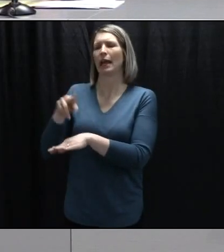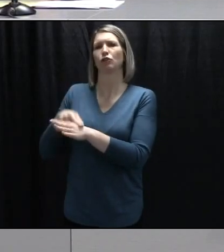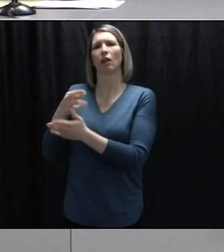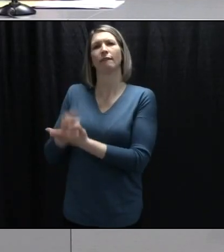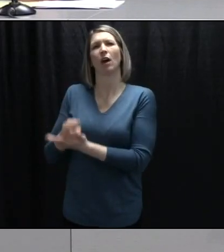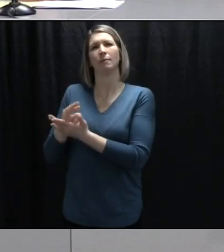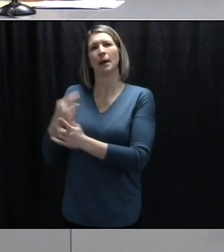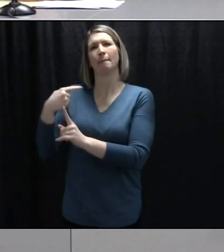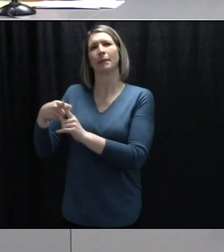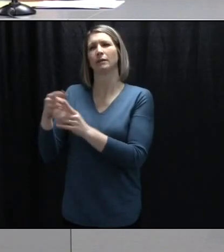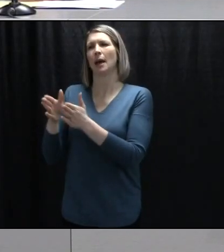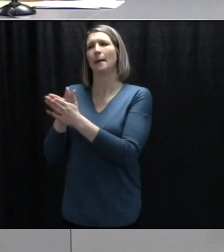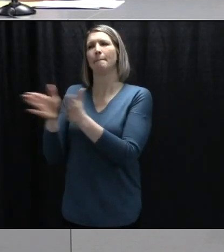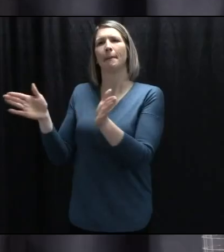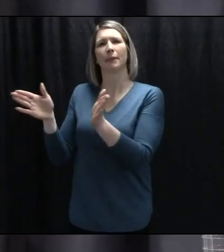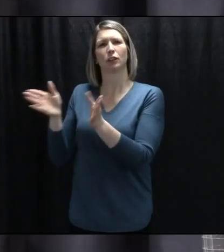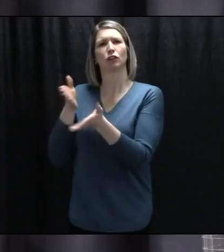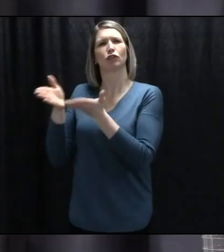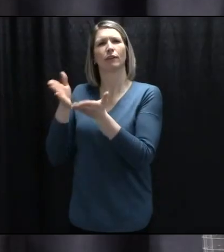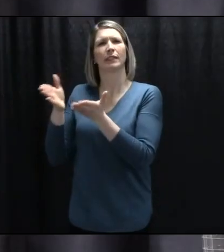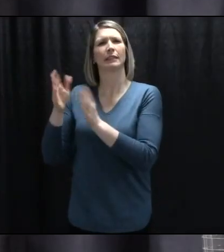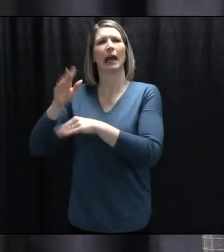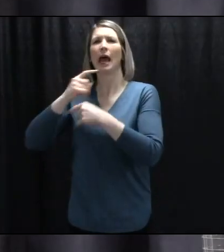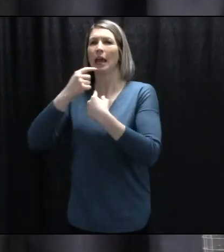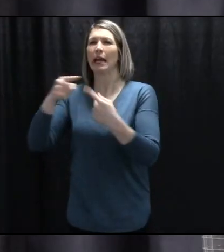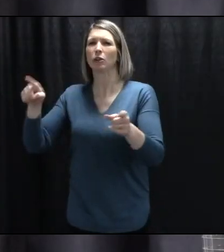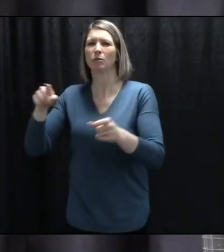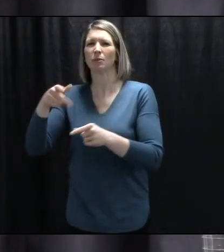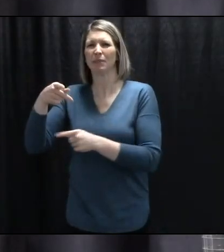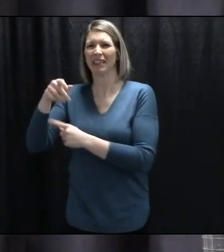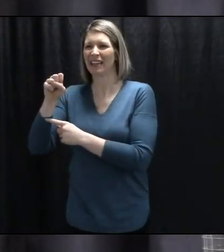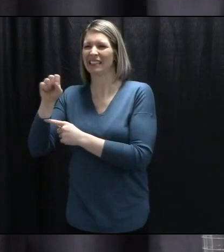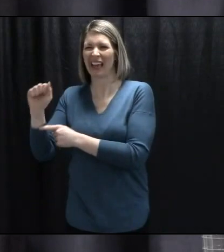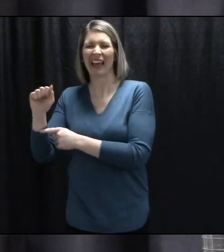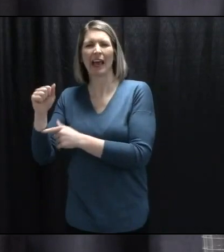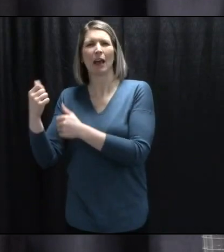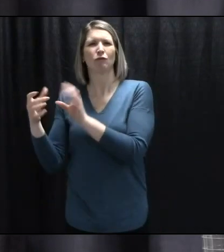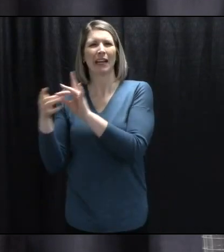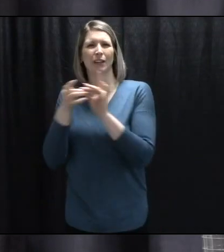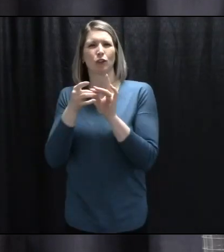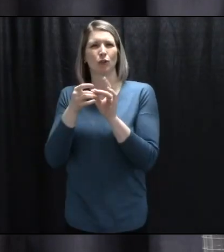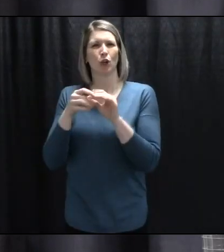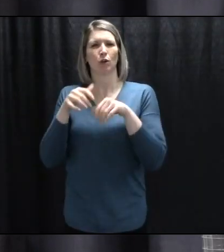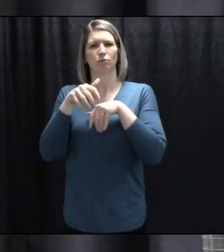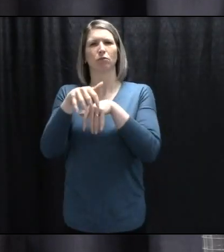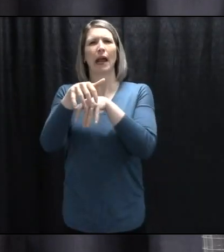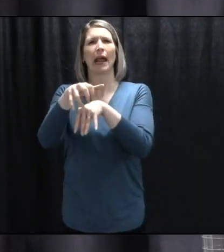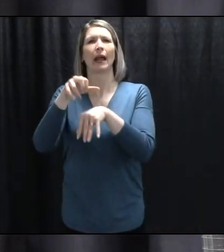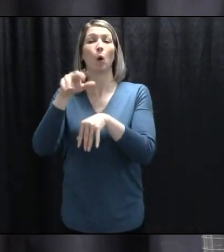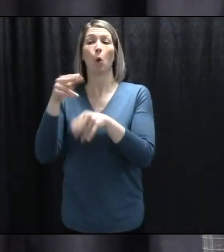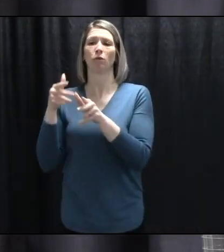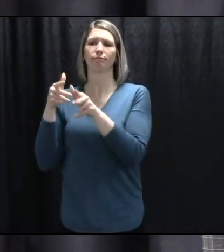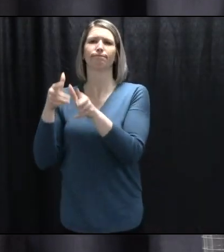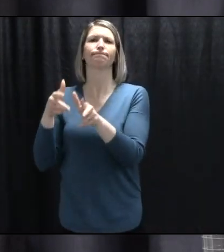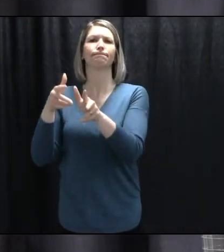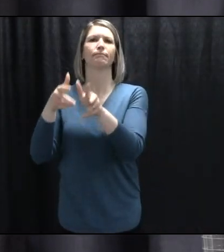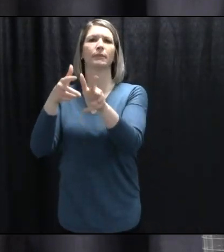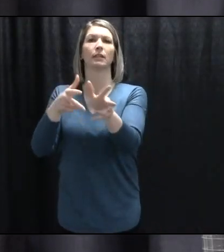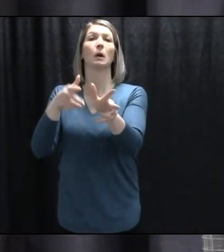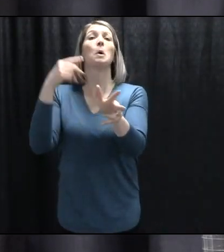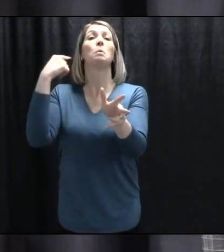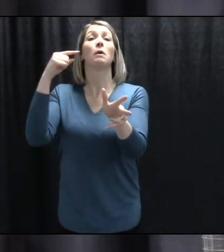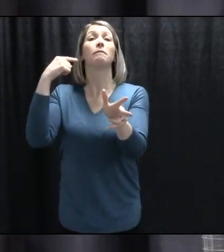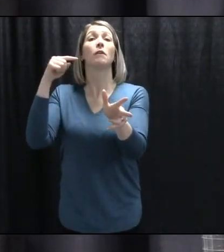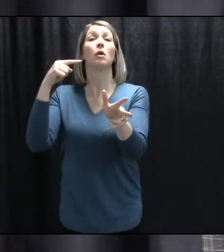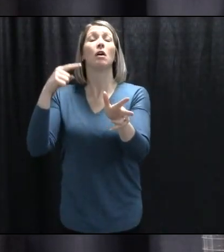service advisory around the issue of parades and motorcades. And I think it's essentially to get municipalities